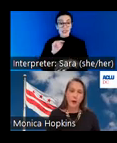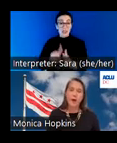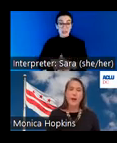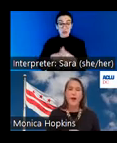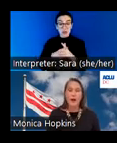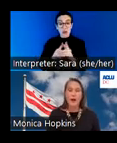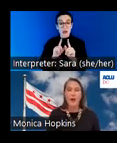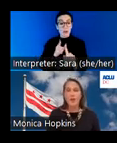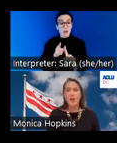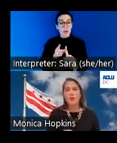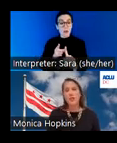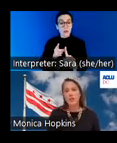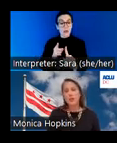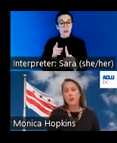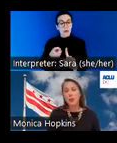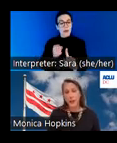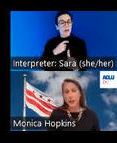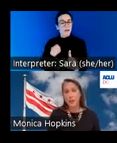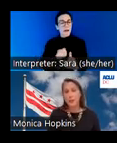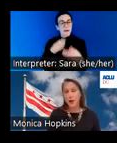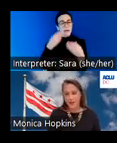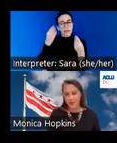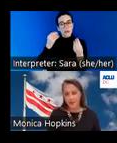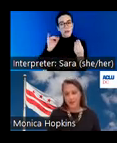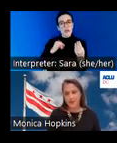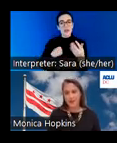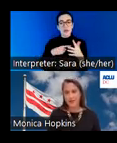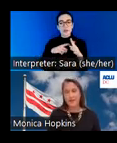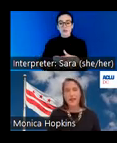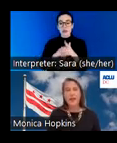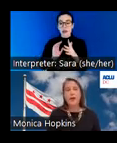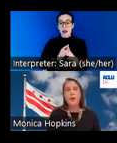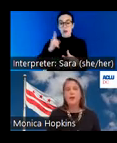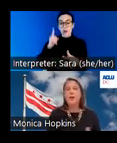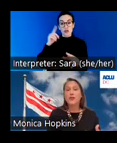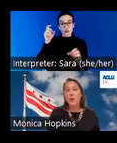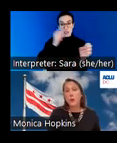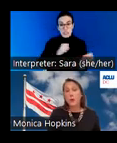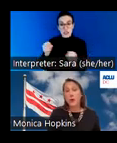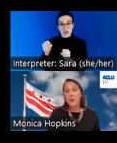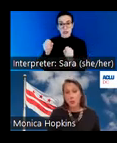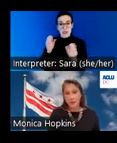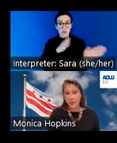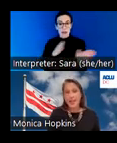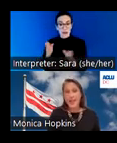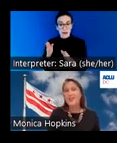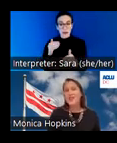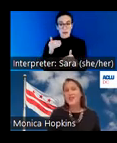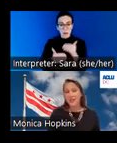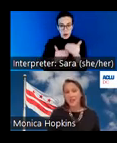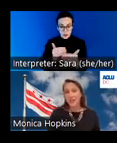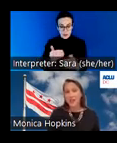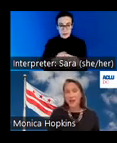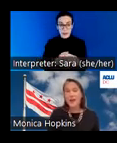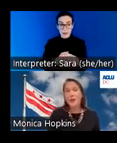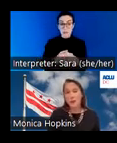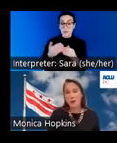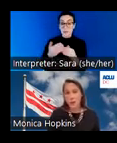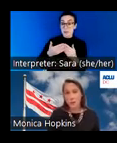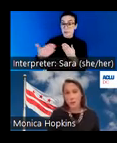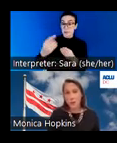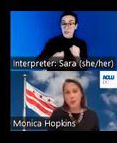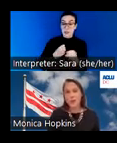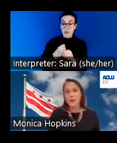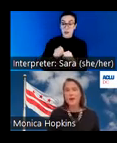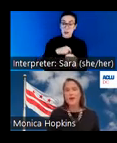as we embark on our strategic planning process. We look forward to, in the next year, sharing with